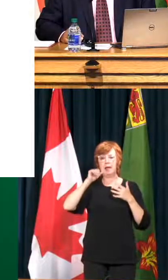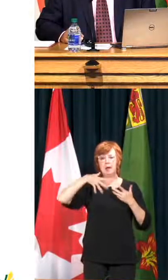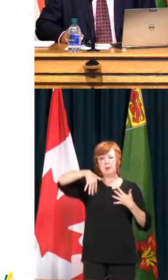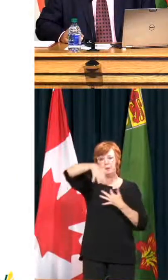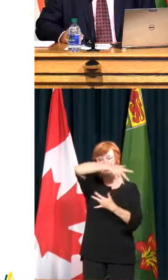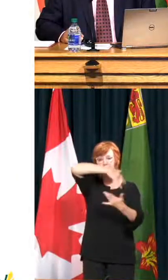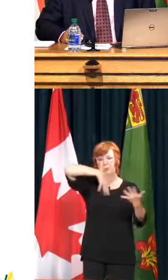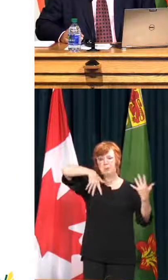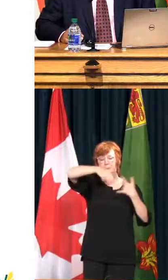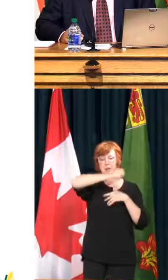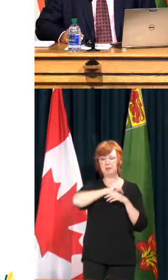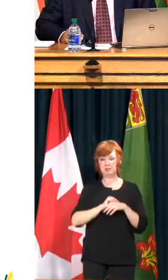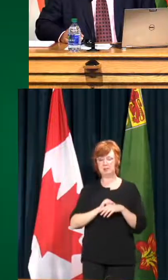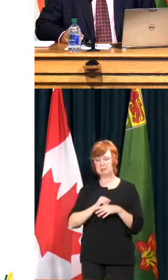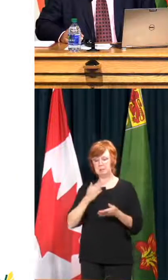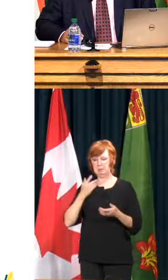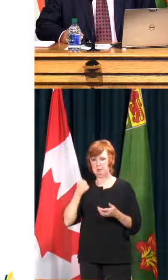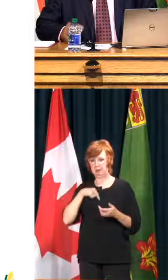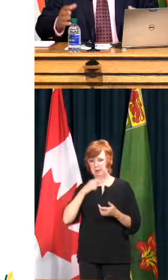but it's something we need to be aware of.